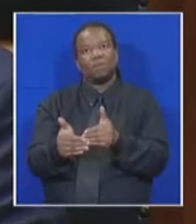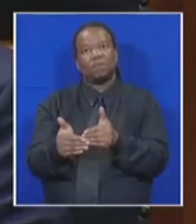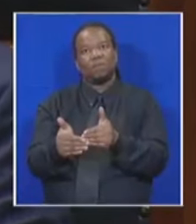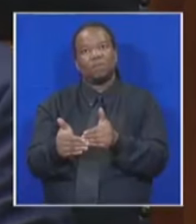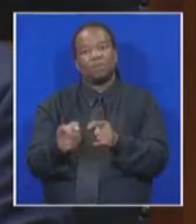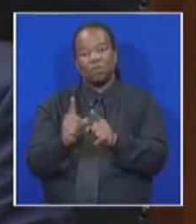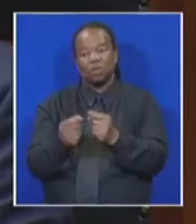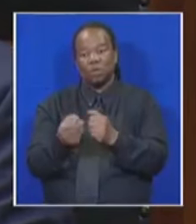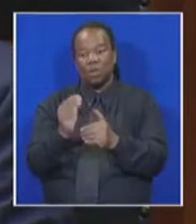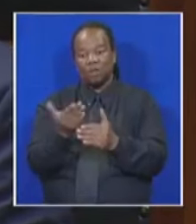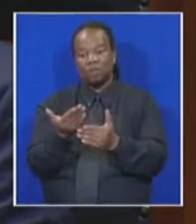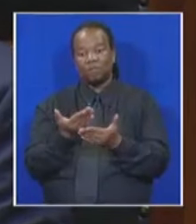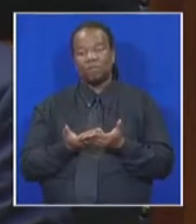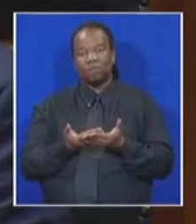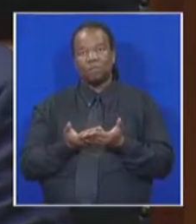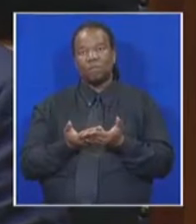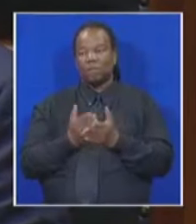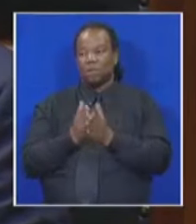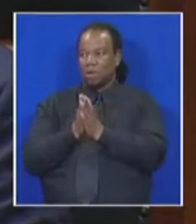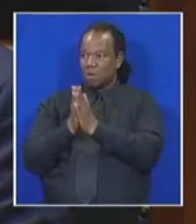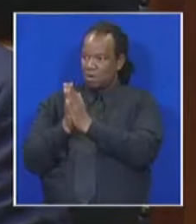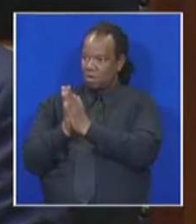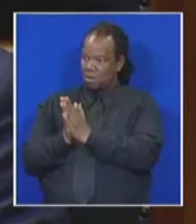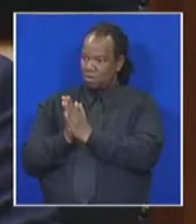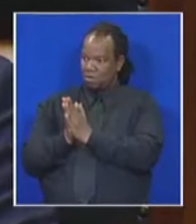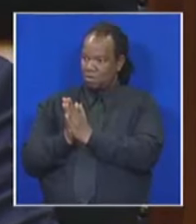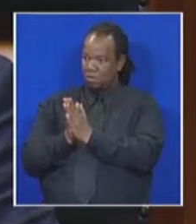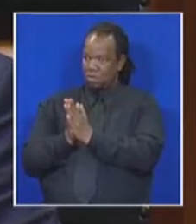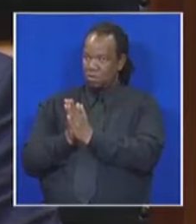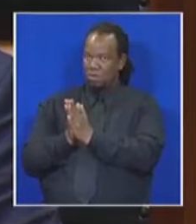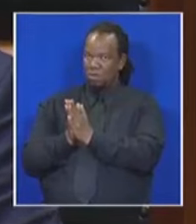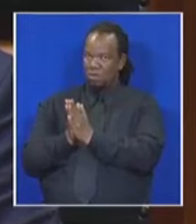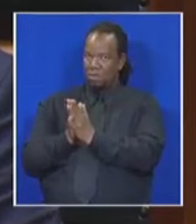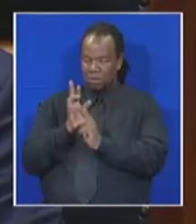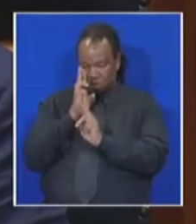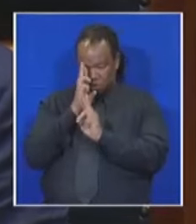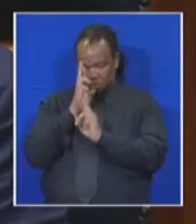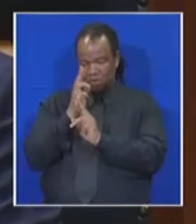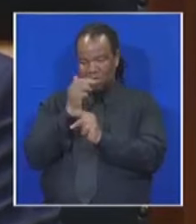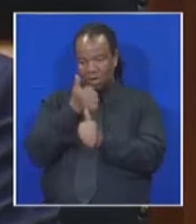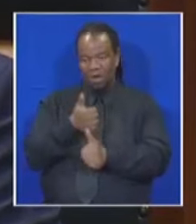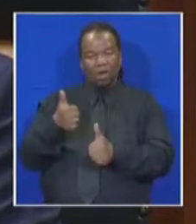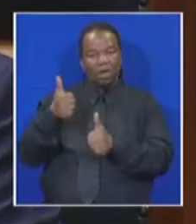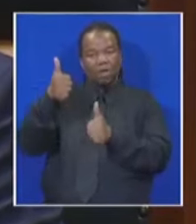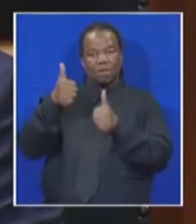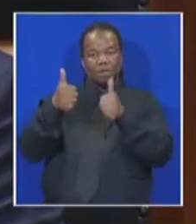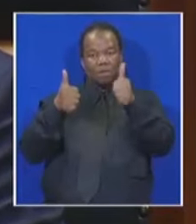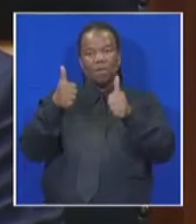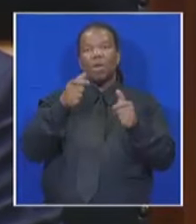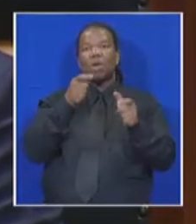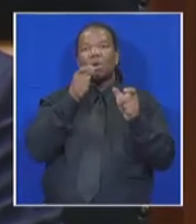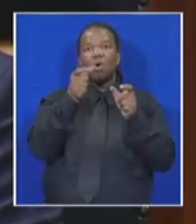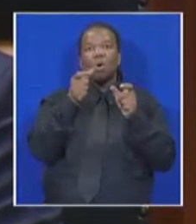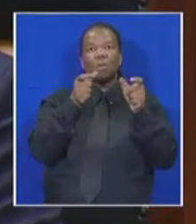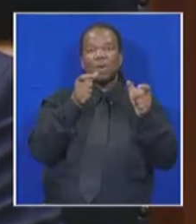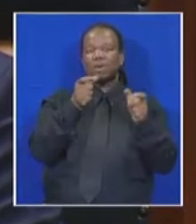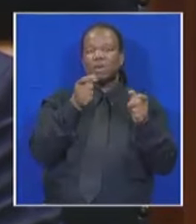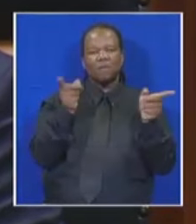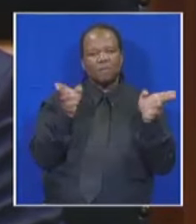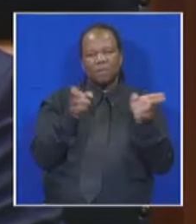House by asking you each honorable chief whip to make a comment briefly, not a comment but